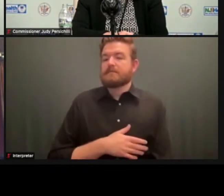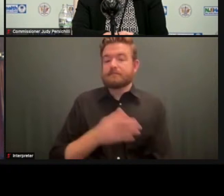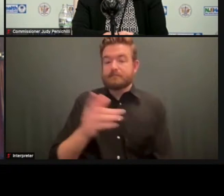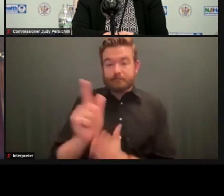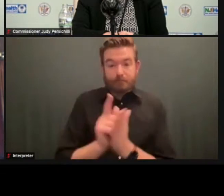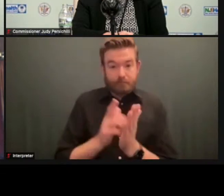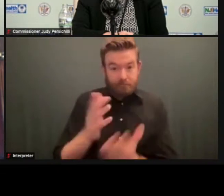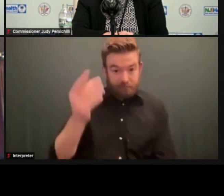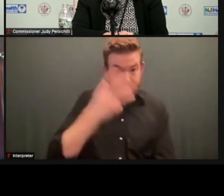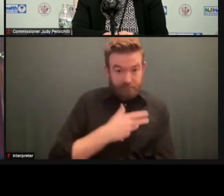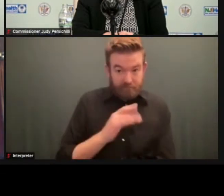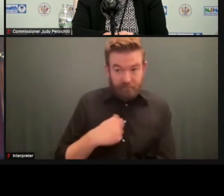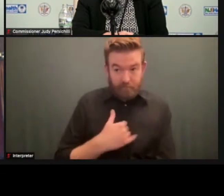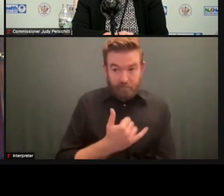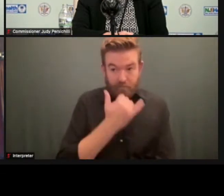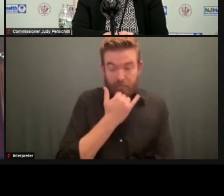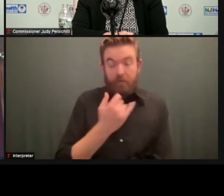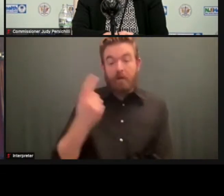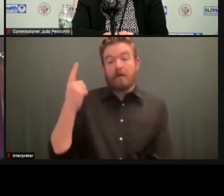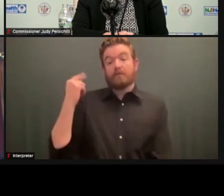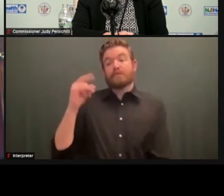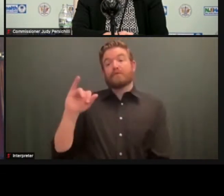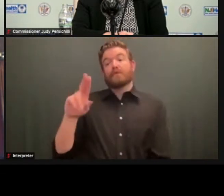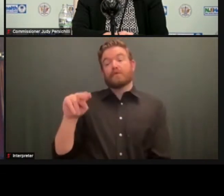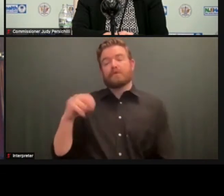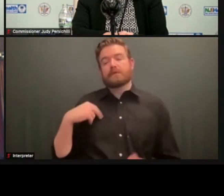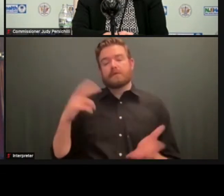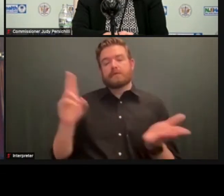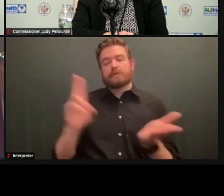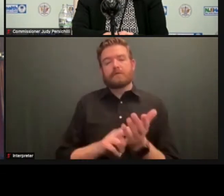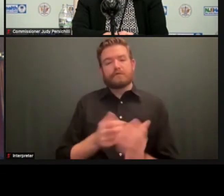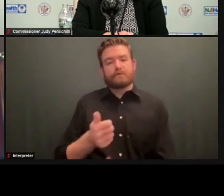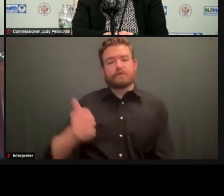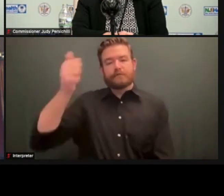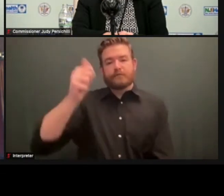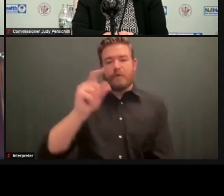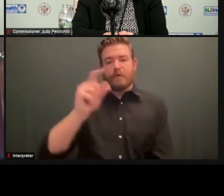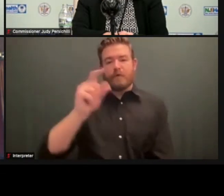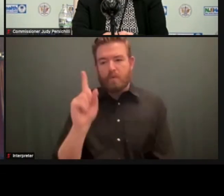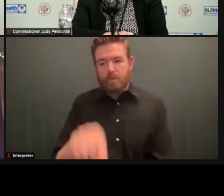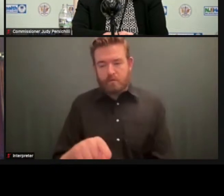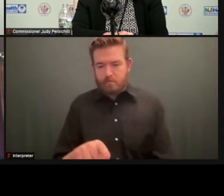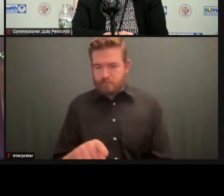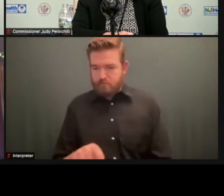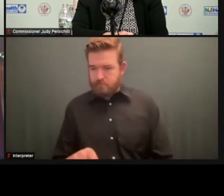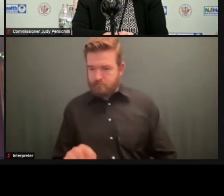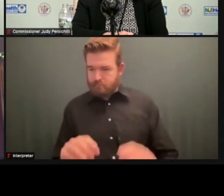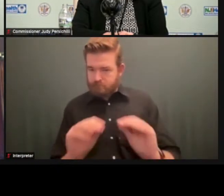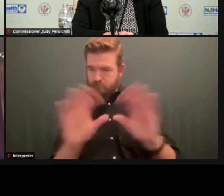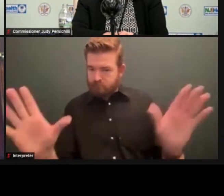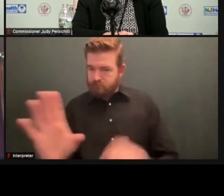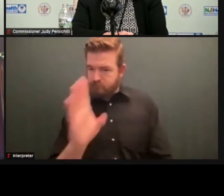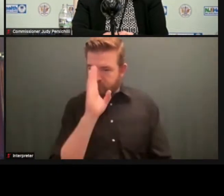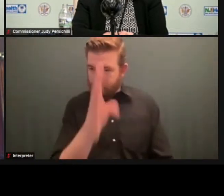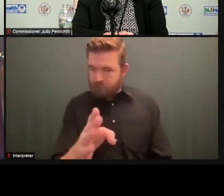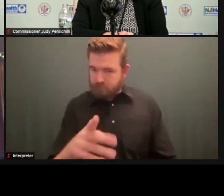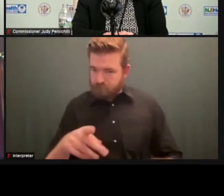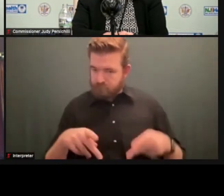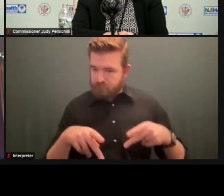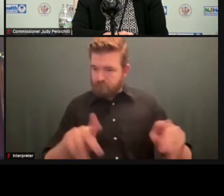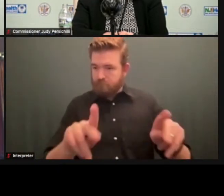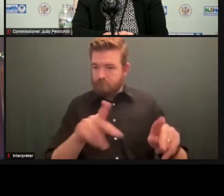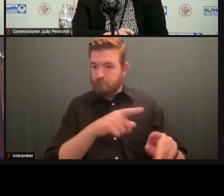June I signed an executive order that indeed explicitly allowed individual communities to